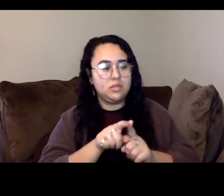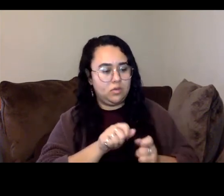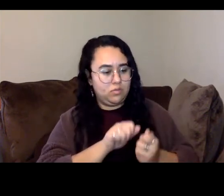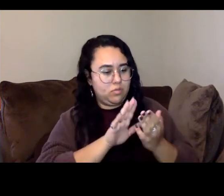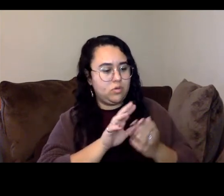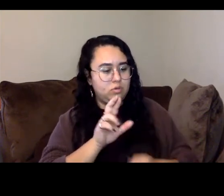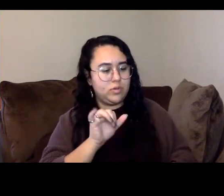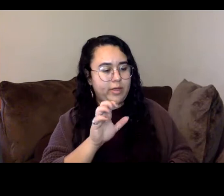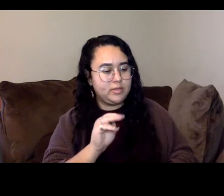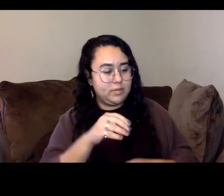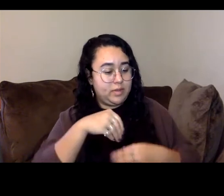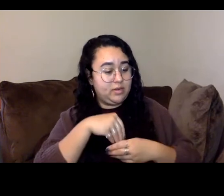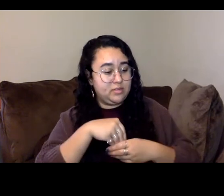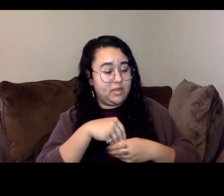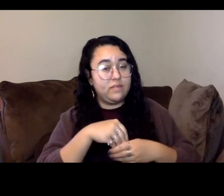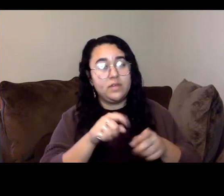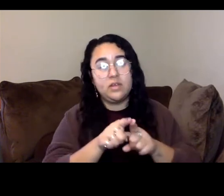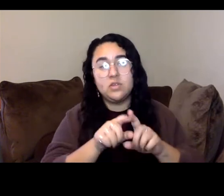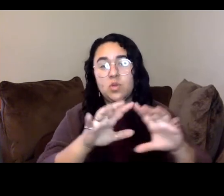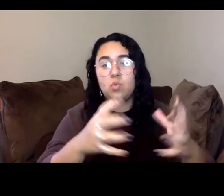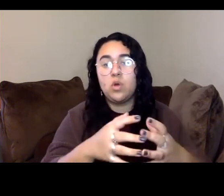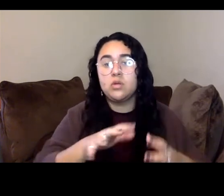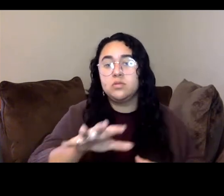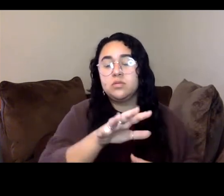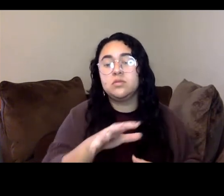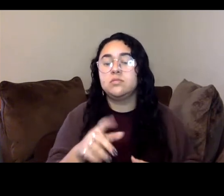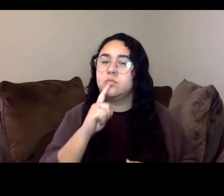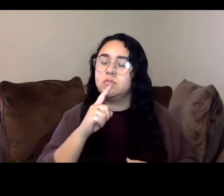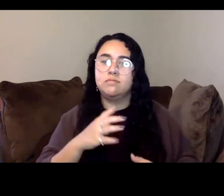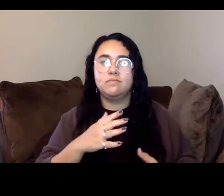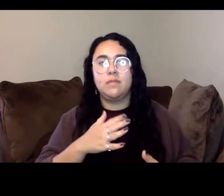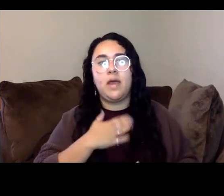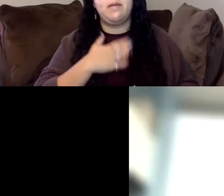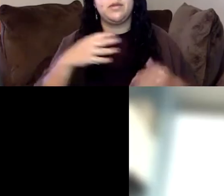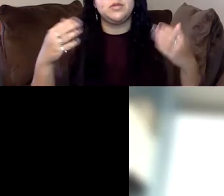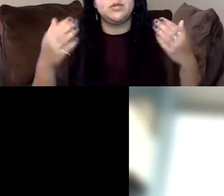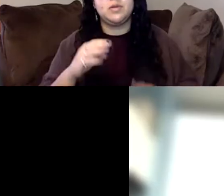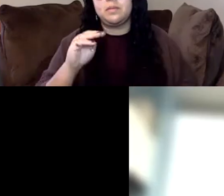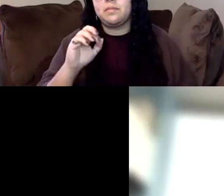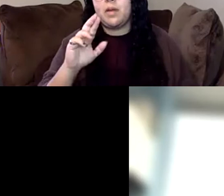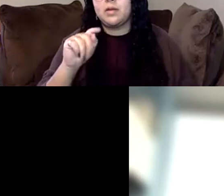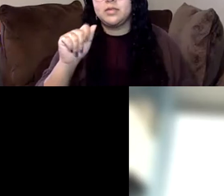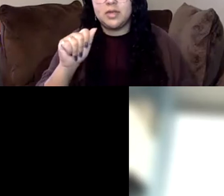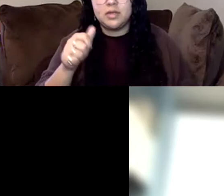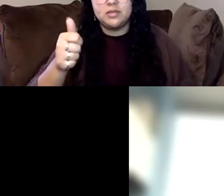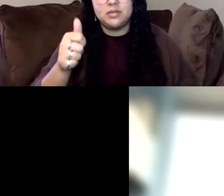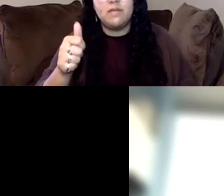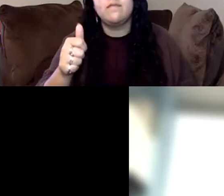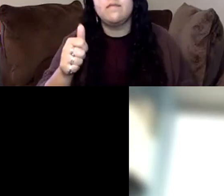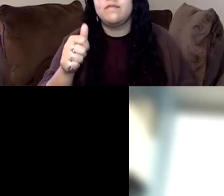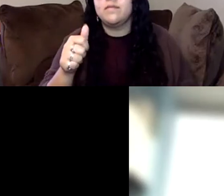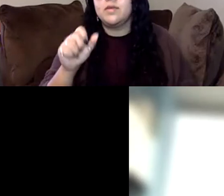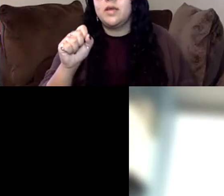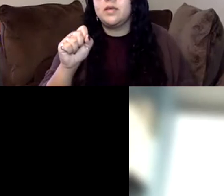us. So I'm really happy to introduce Marta Farrow. She's been a longtime SJP partner, and she was a participant in our very